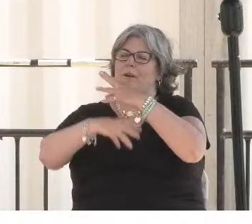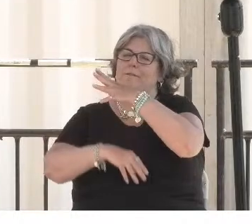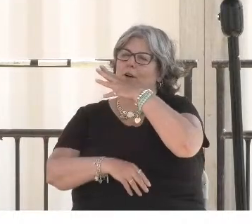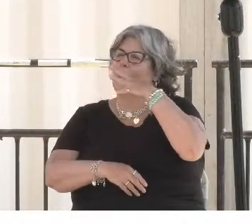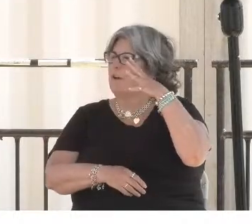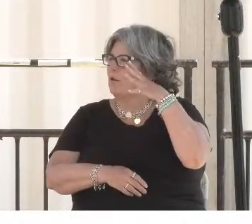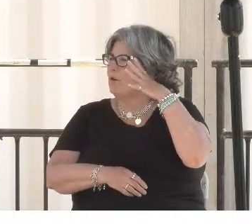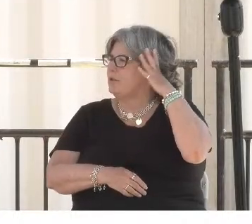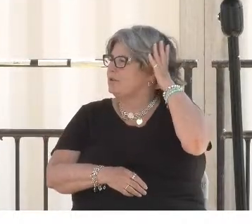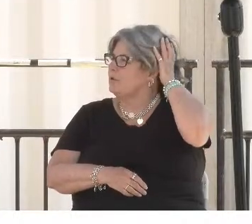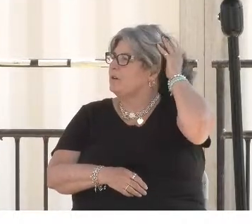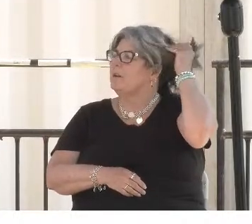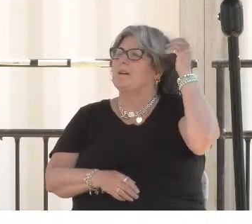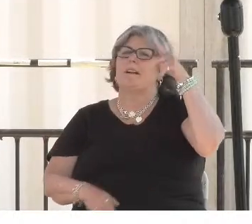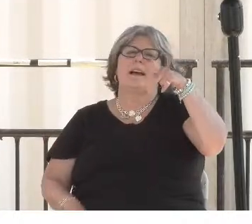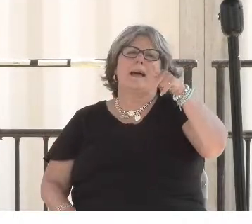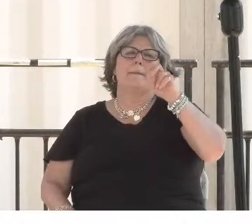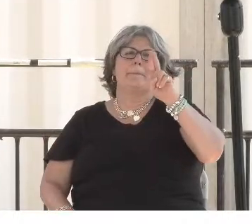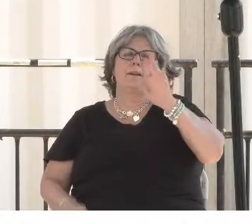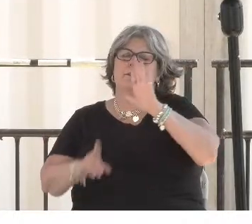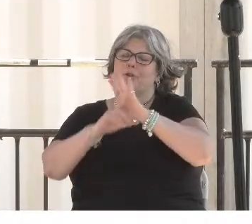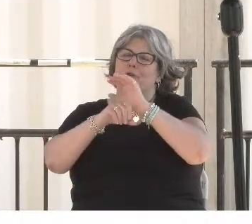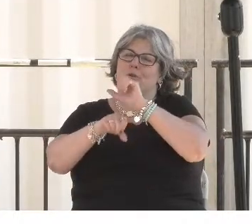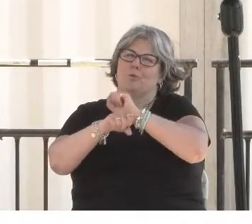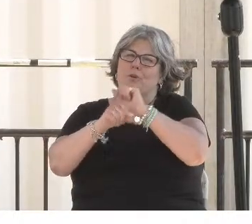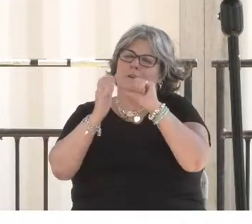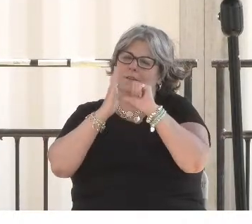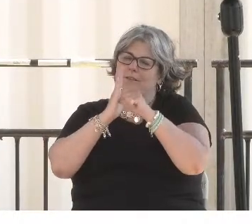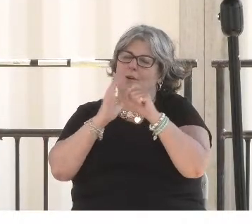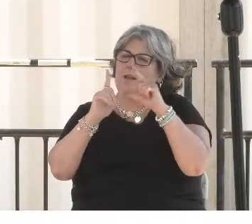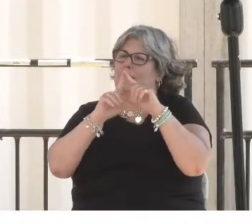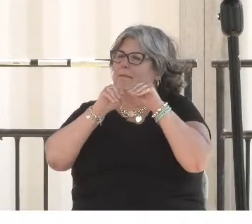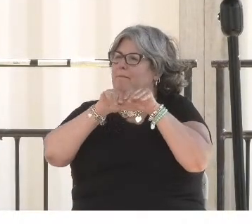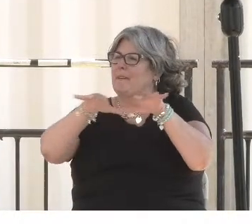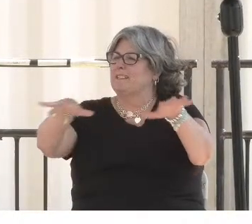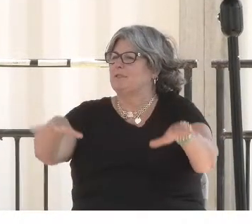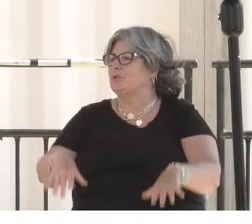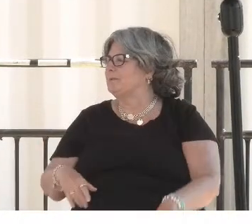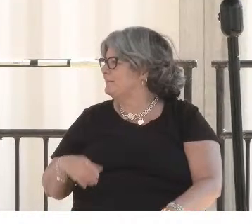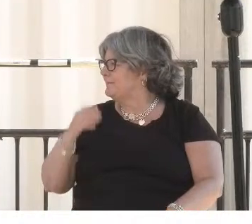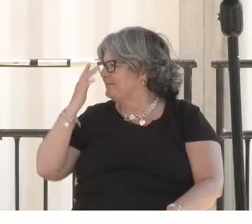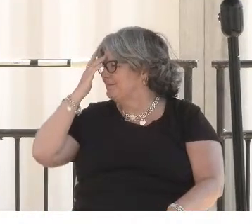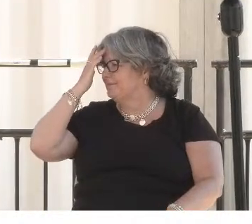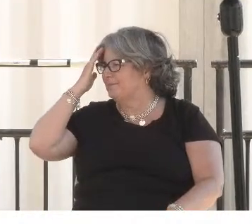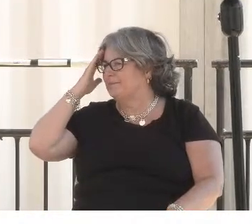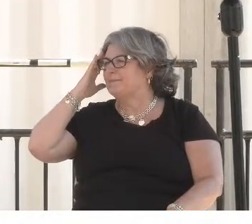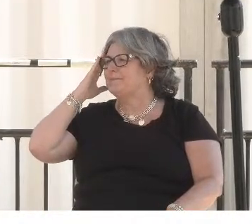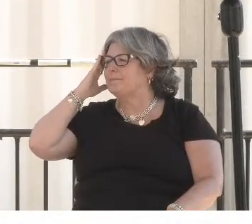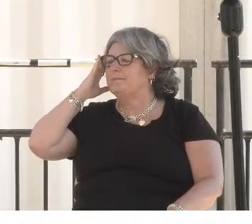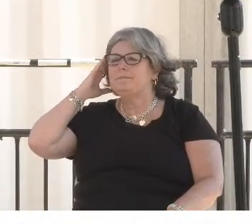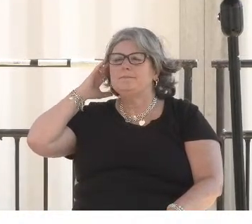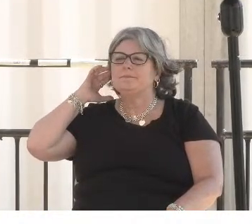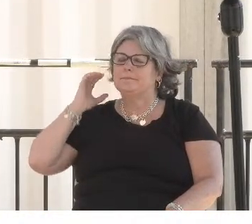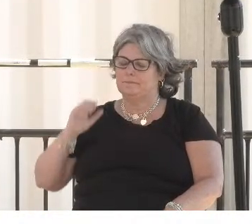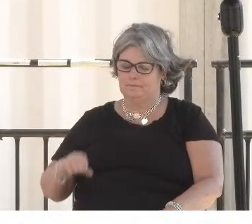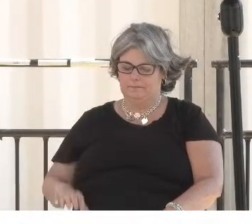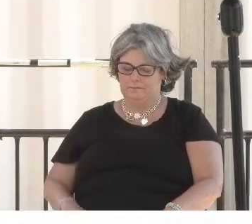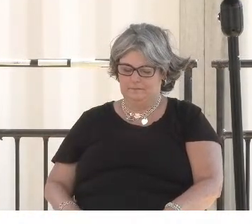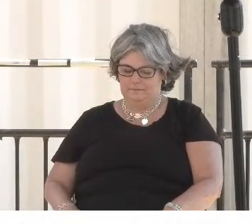think, Peter, this is a lot of what you're doing, is amplifying the message. So I have a question, if I